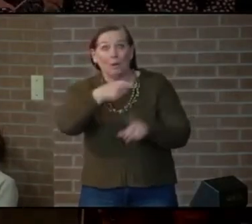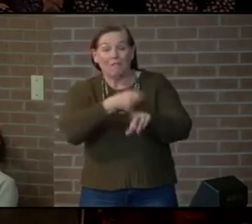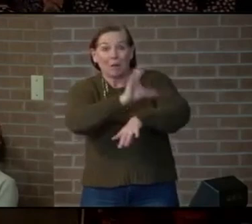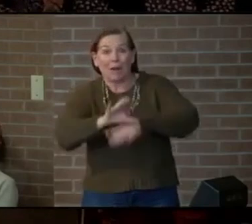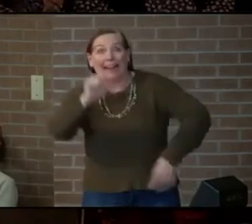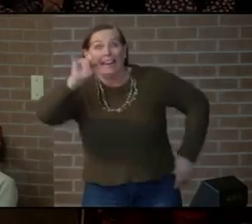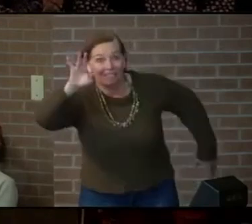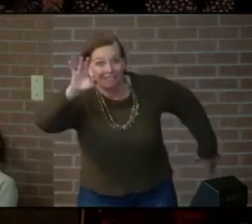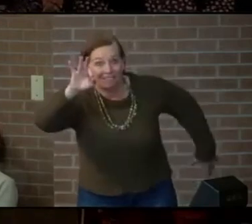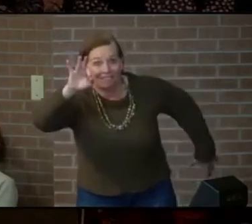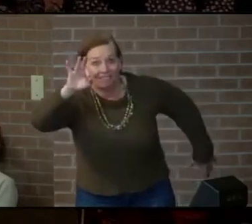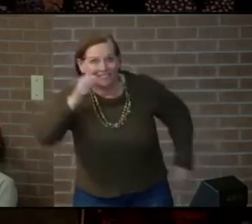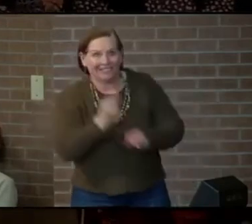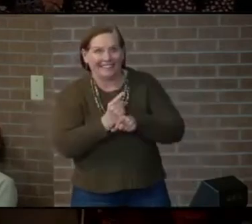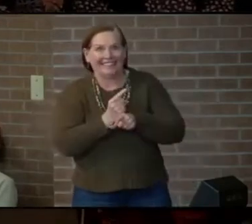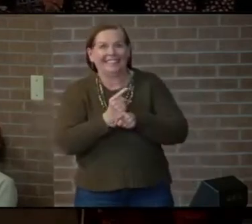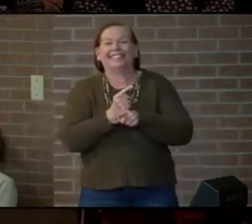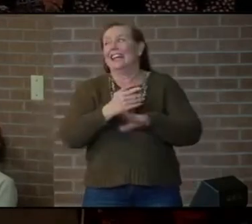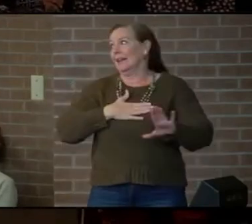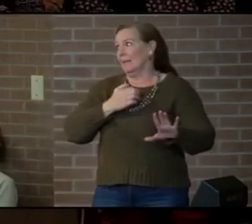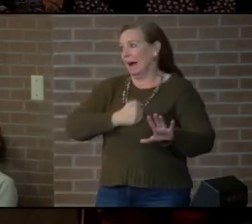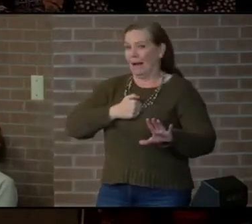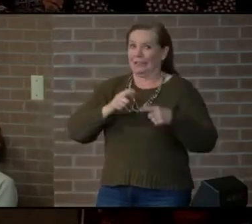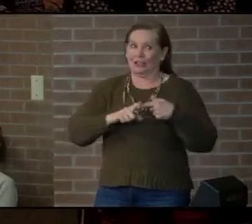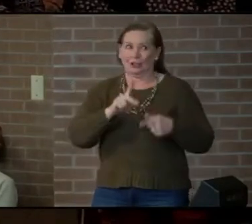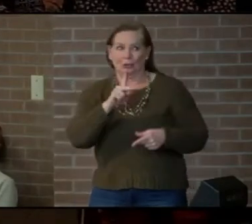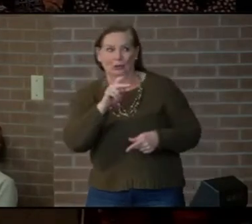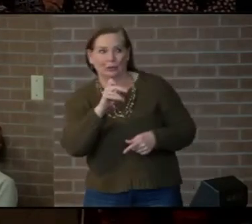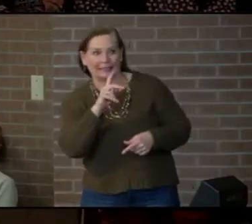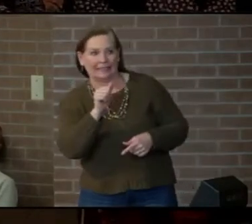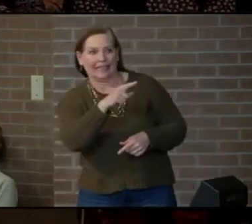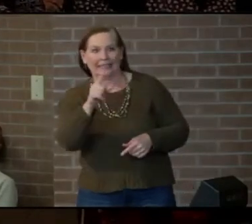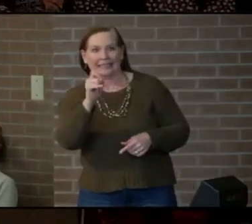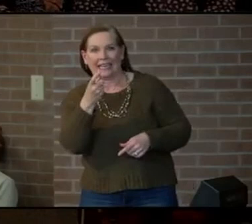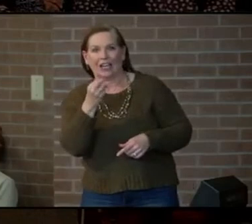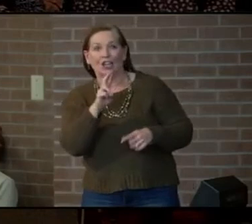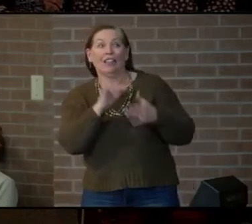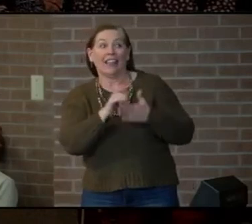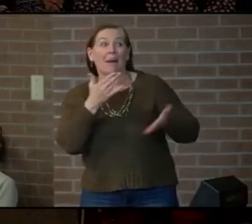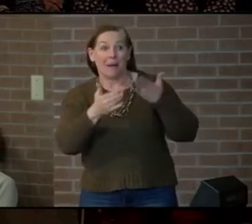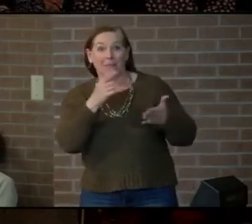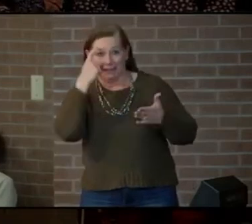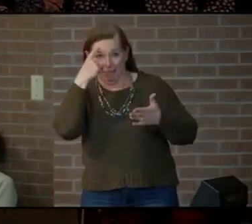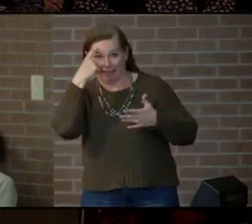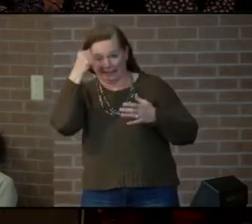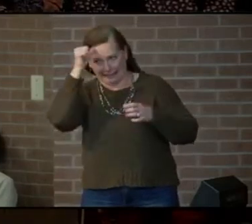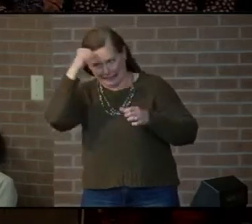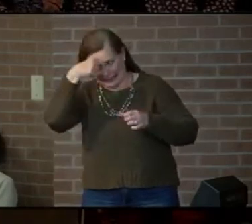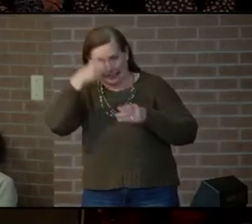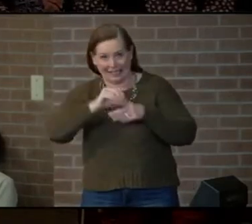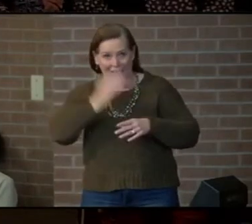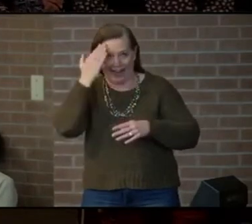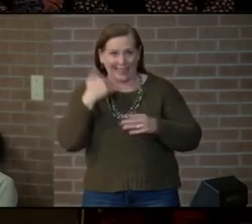right? And my apologies to Krista and Taylor. That might be the song that's stuck in all of our heads as we leave here today. I mean,